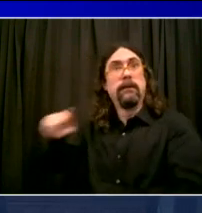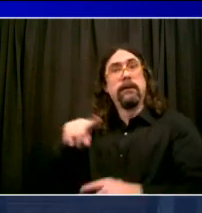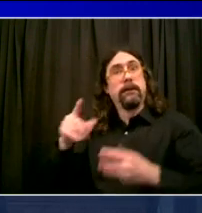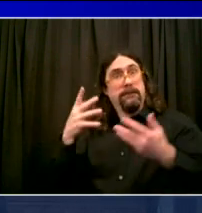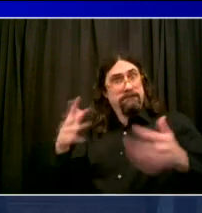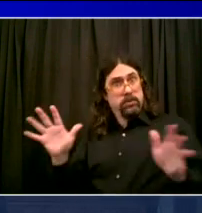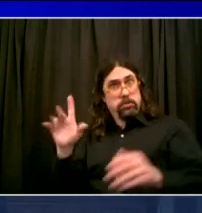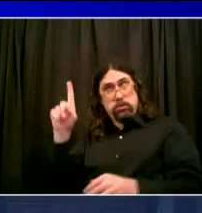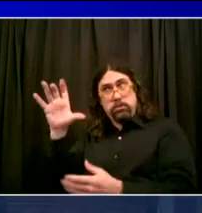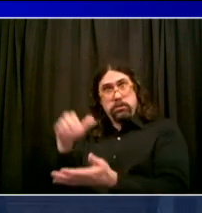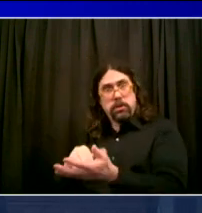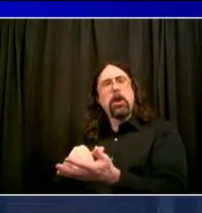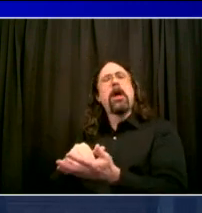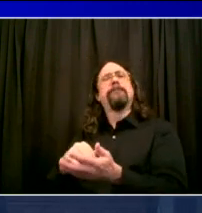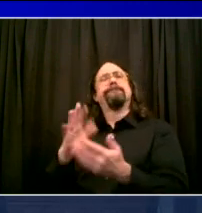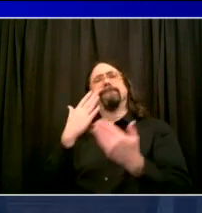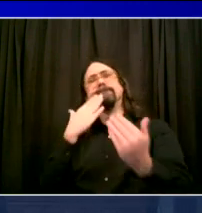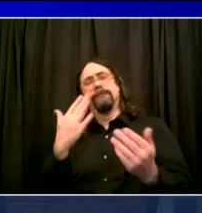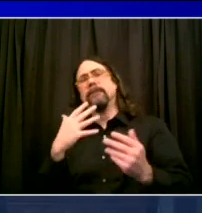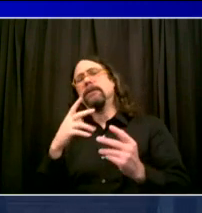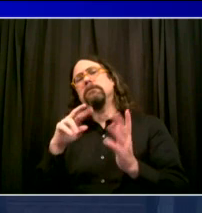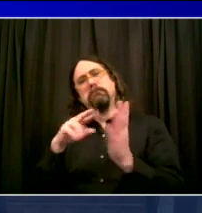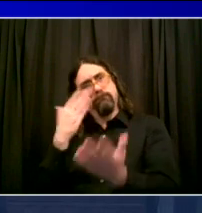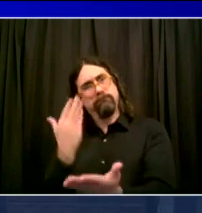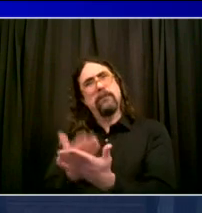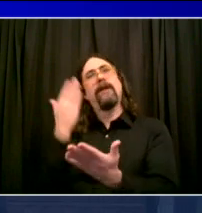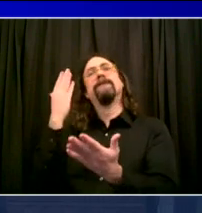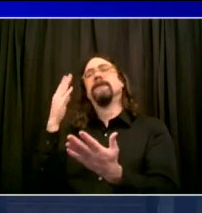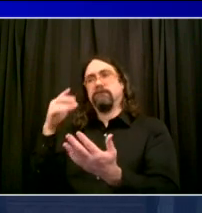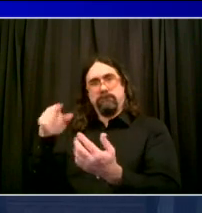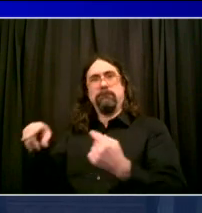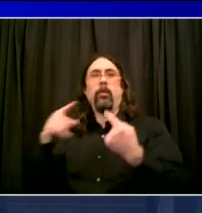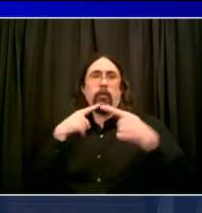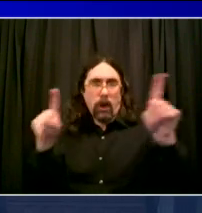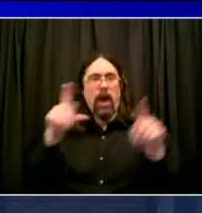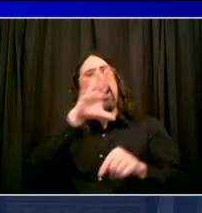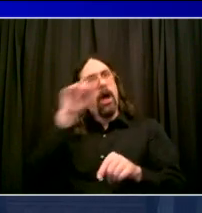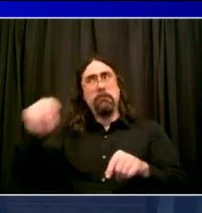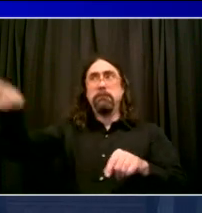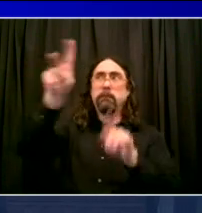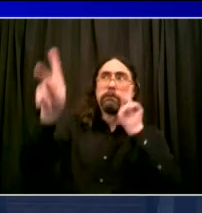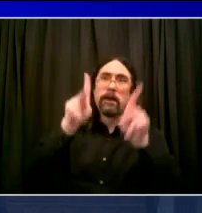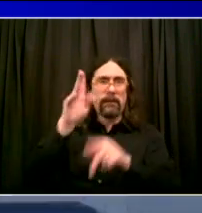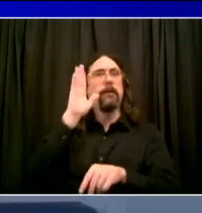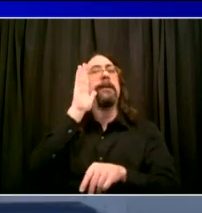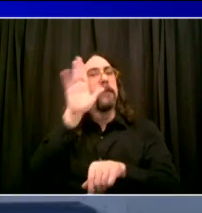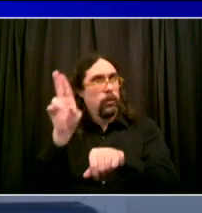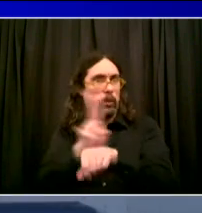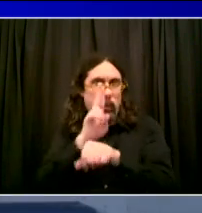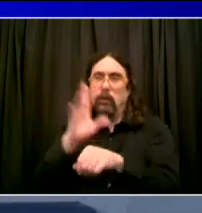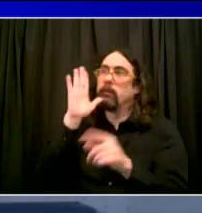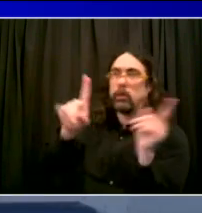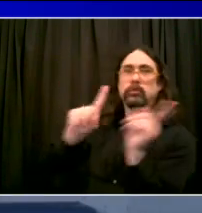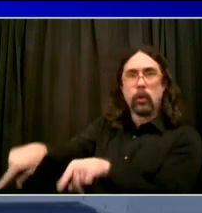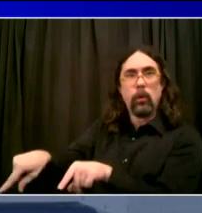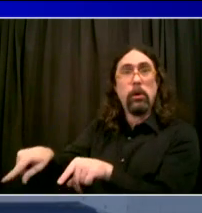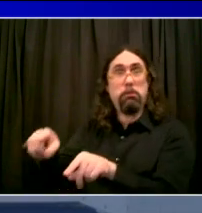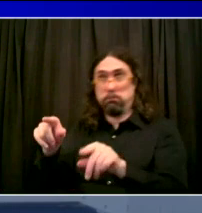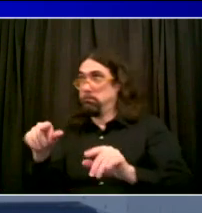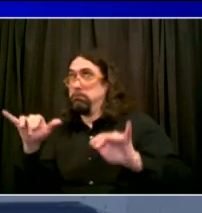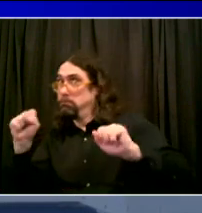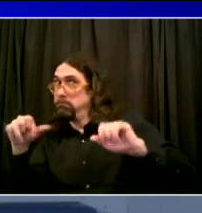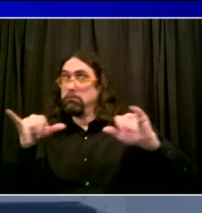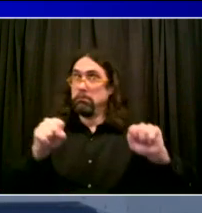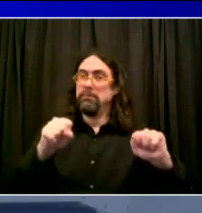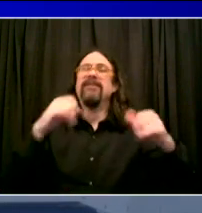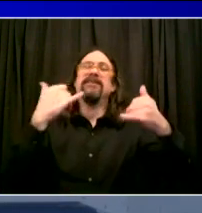Health for really impressive numbers so far. Okay, everyone, before we go to today's indicators, I want to give